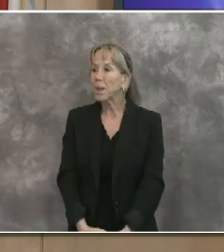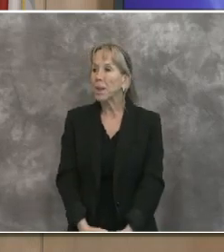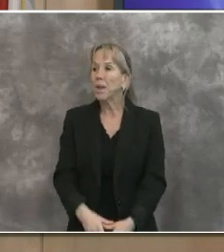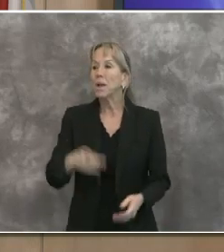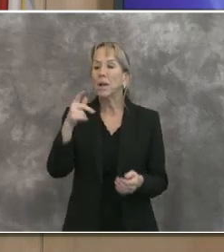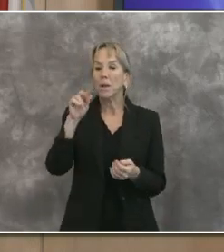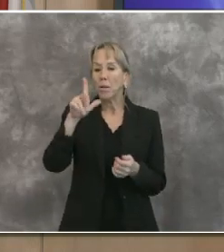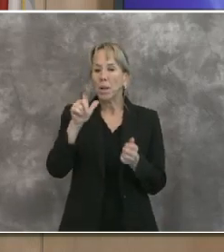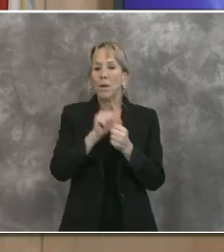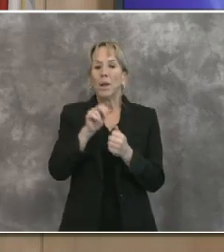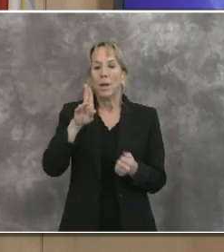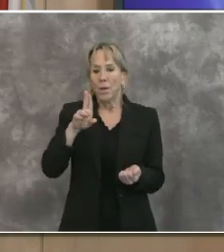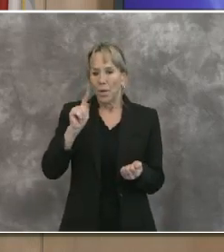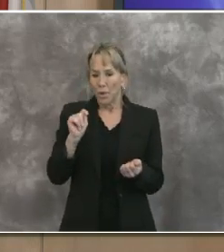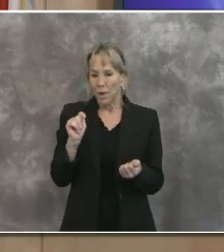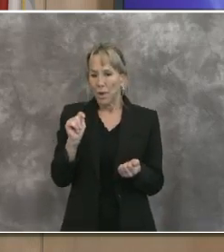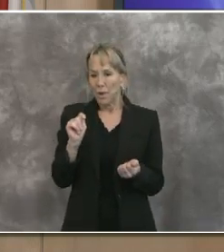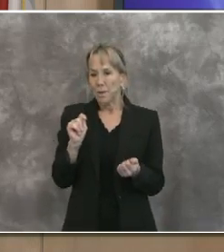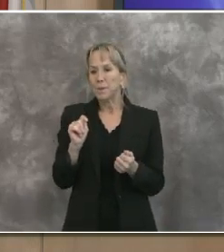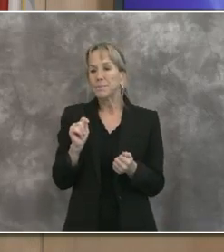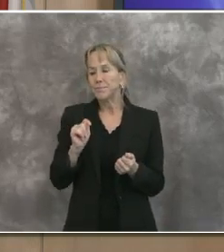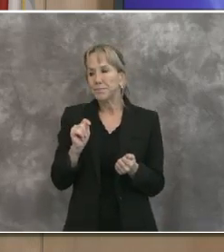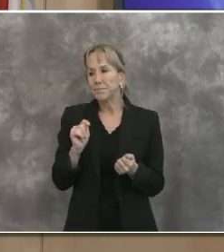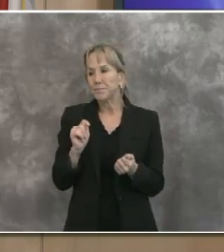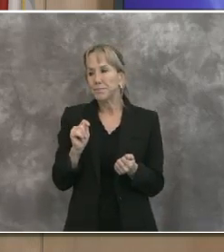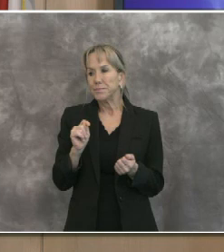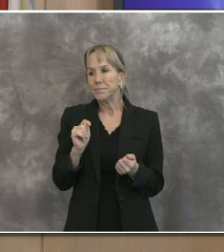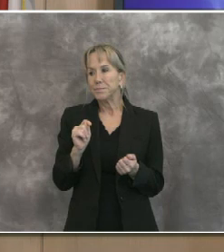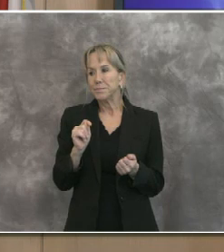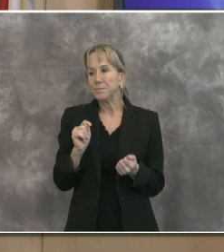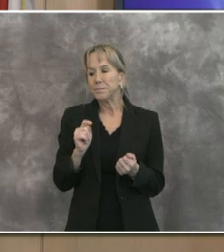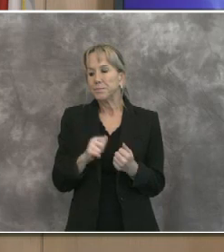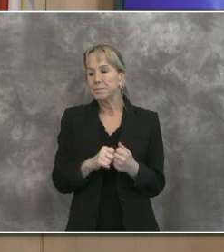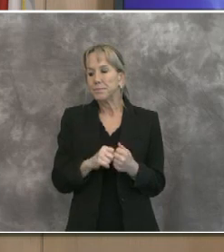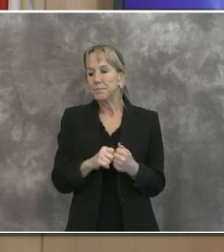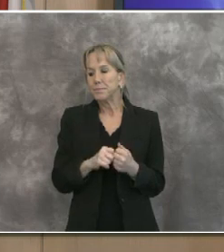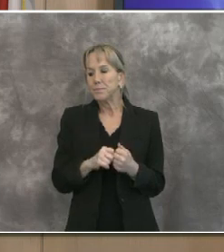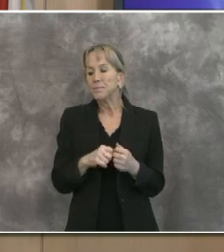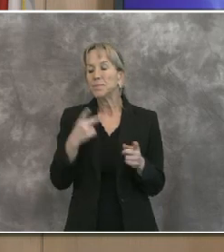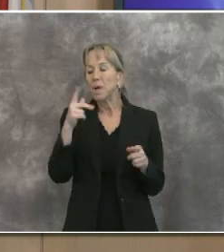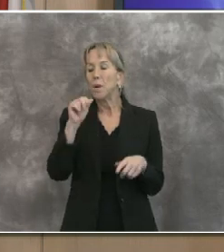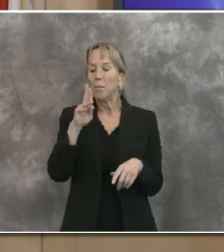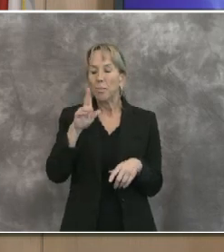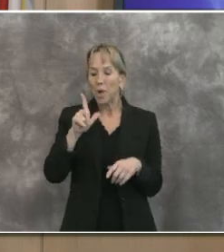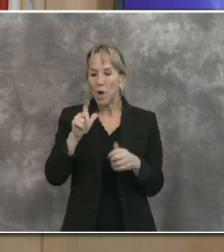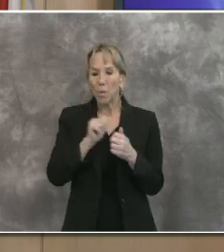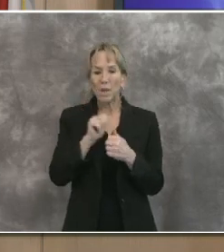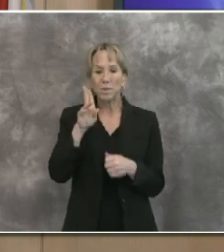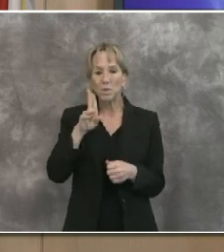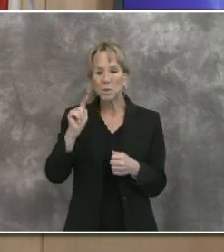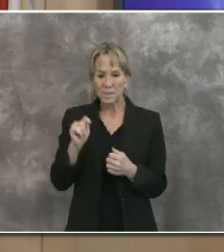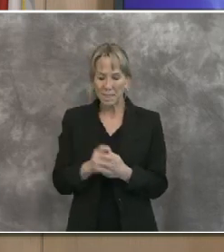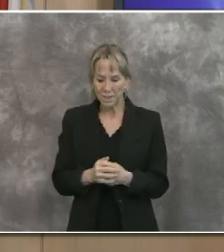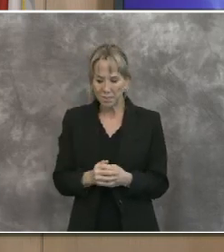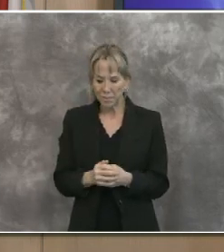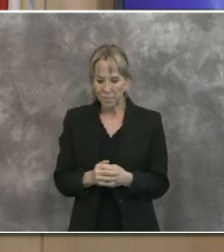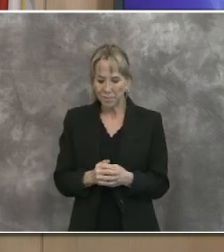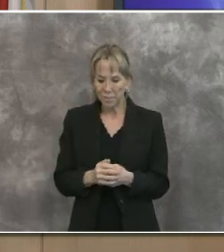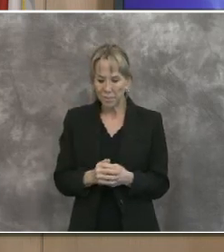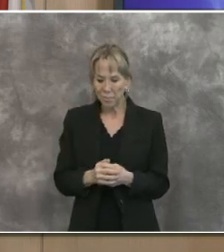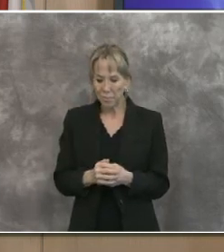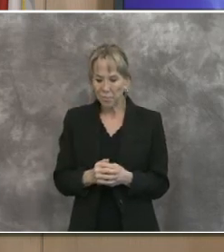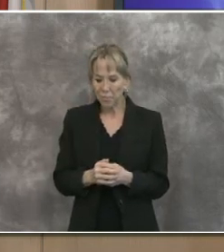Paul with the Union Tribune, please state your question. Hi, Paul Sisson with the UT. They